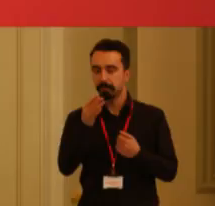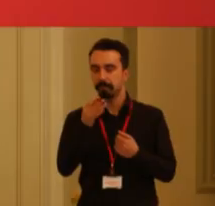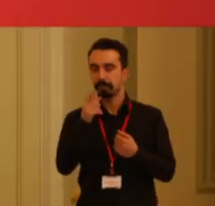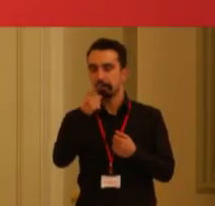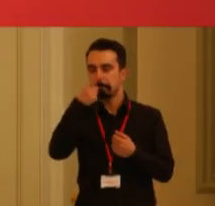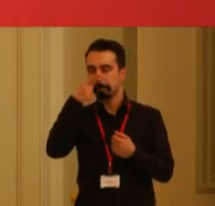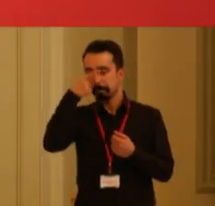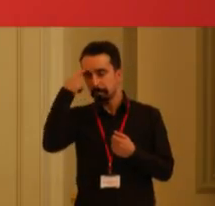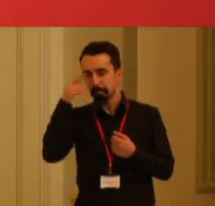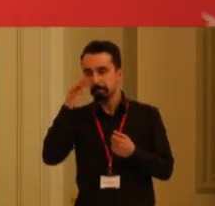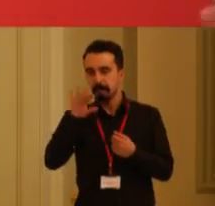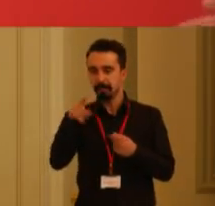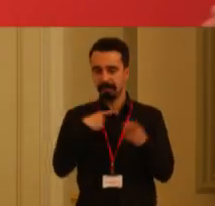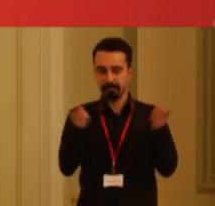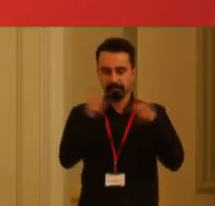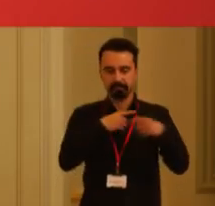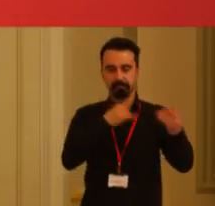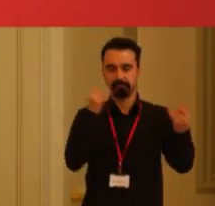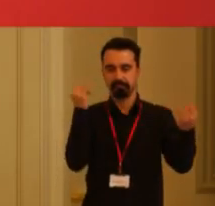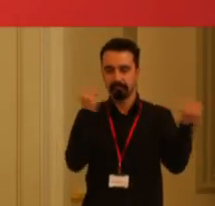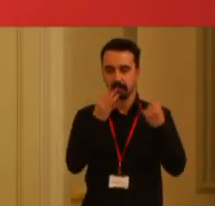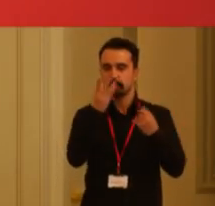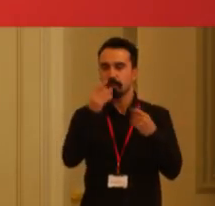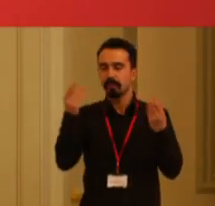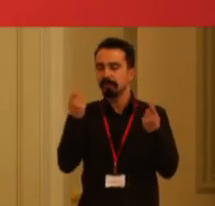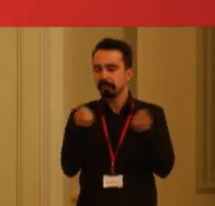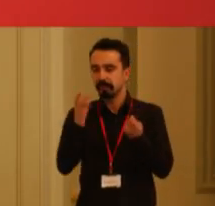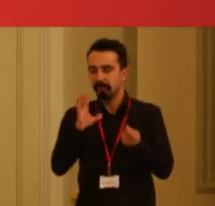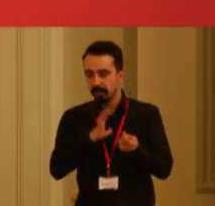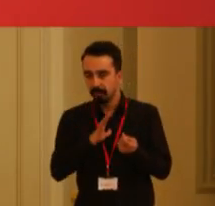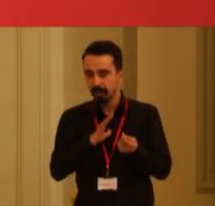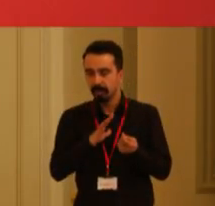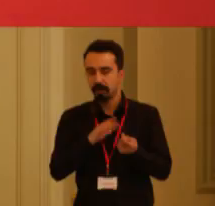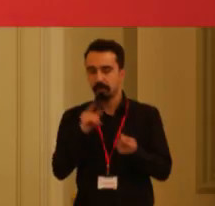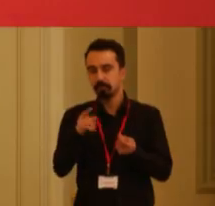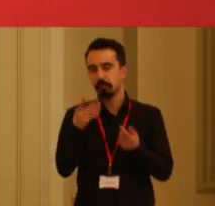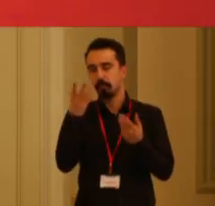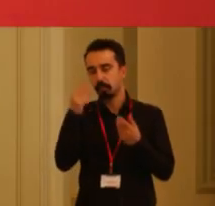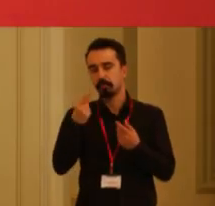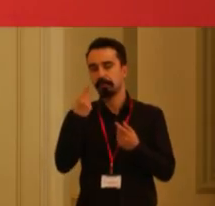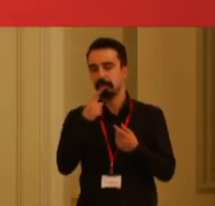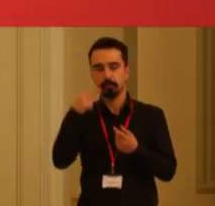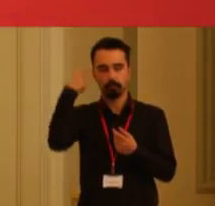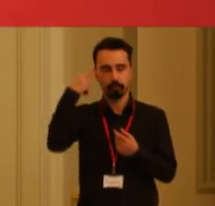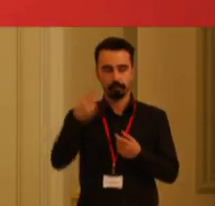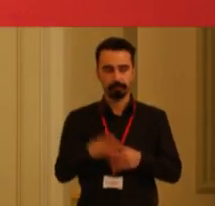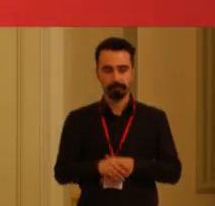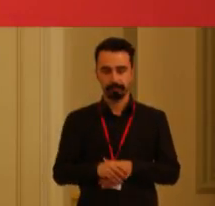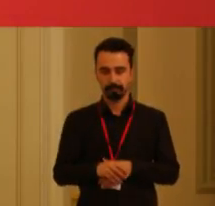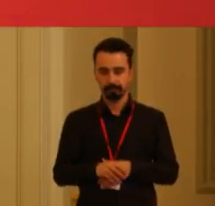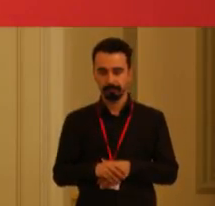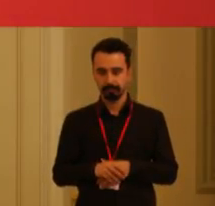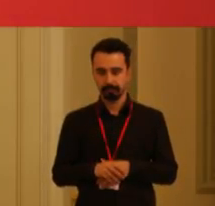rhetorically, but hopefully we'll be able to address these topics from a more corporate perspective down the